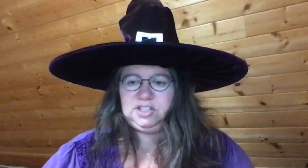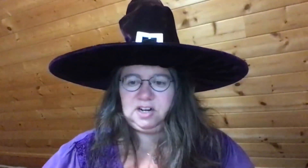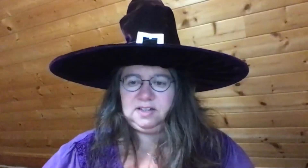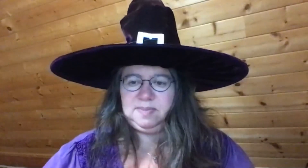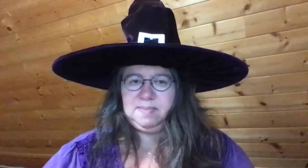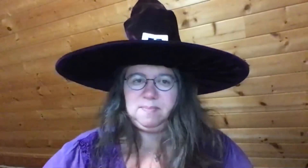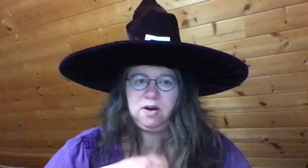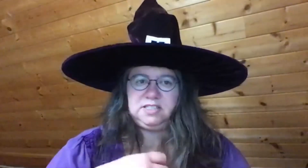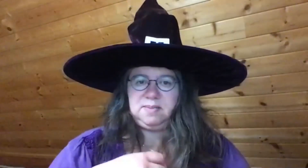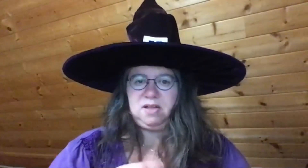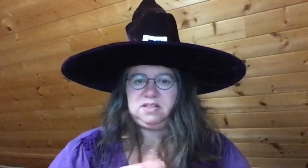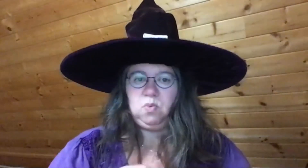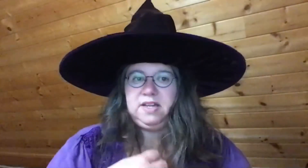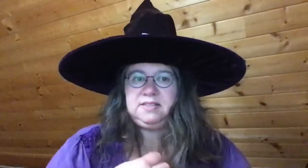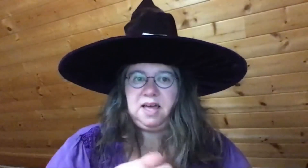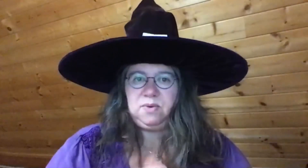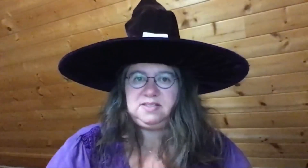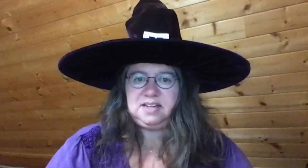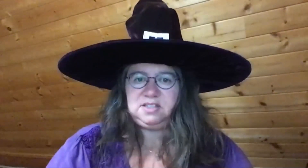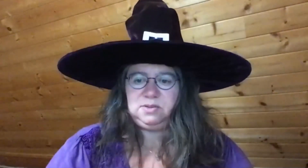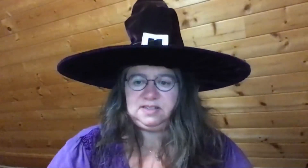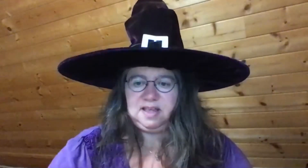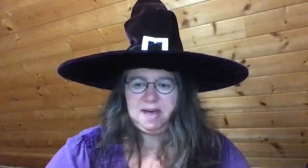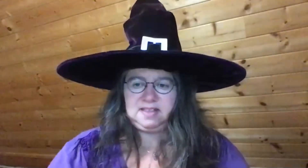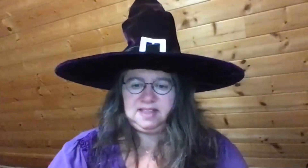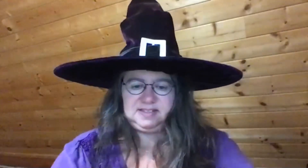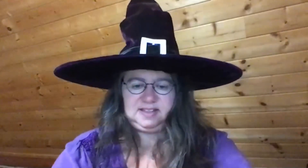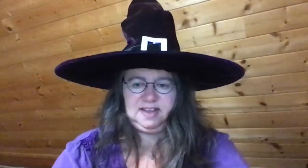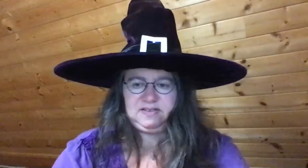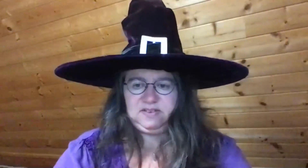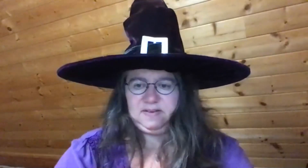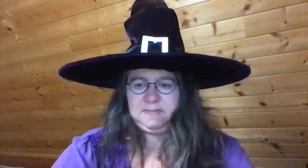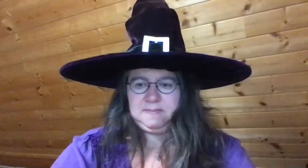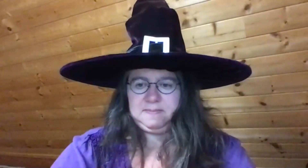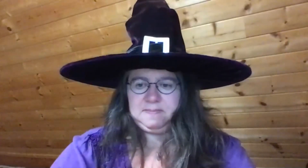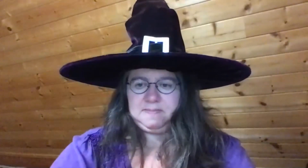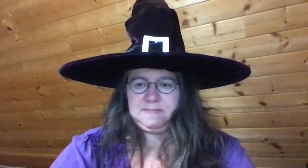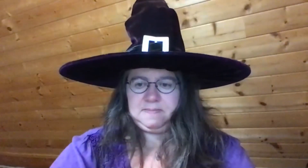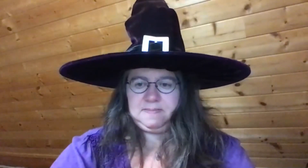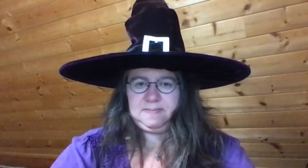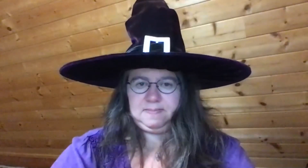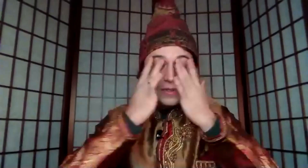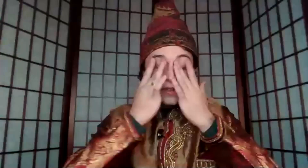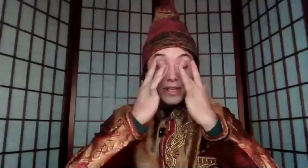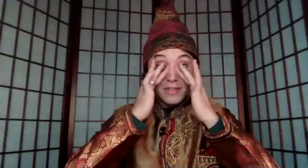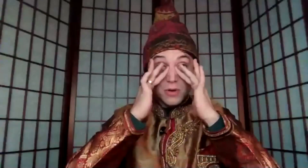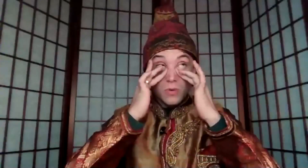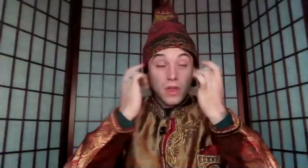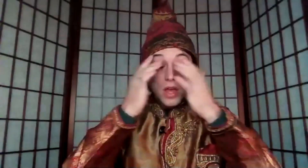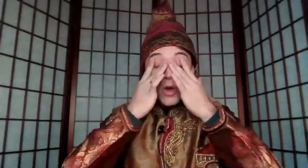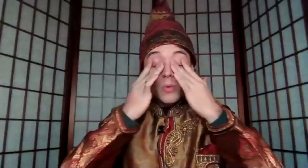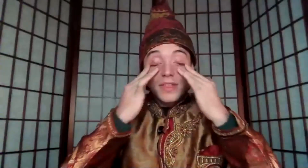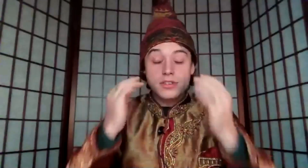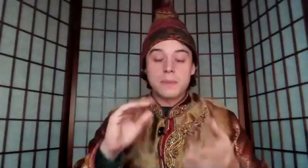Maybe could you share a little bit more just about, so what is that? What does that do? What is the impact that that's likely to have? Oh, yeah, absolutely.